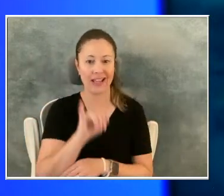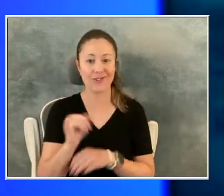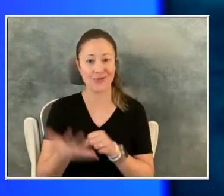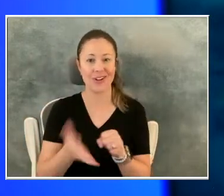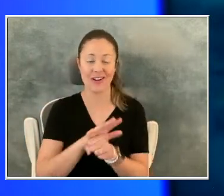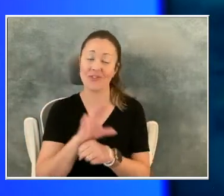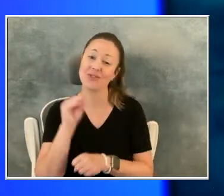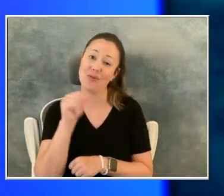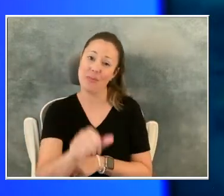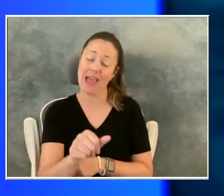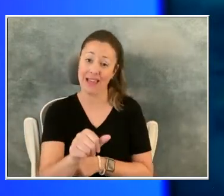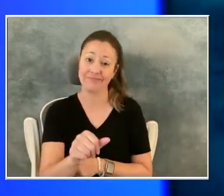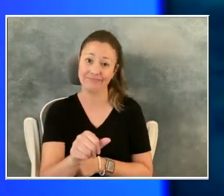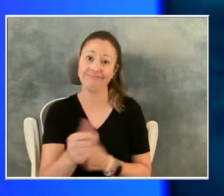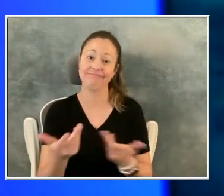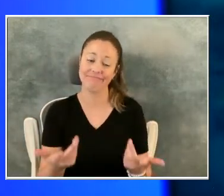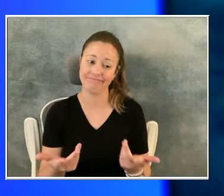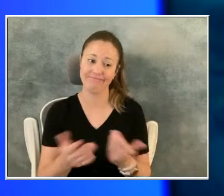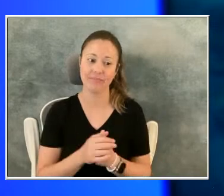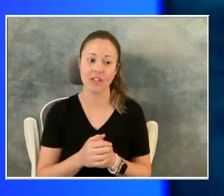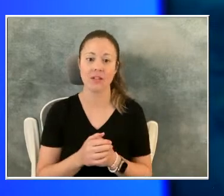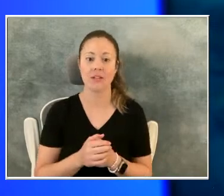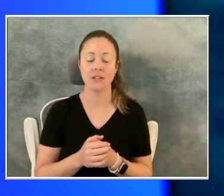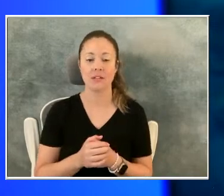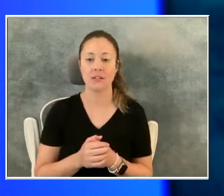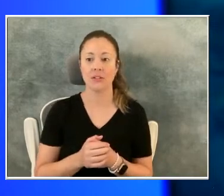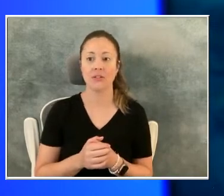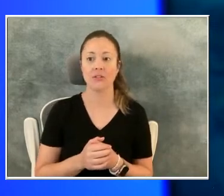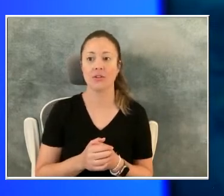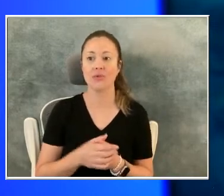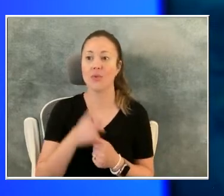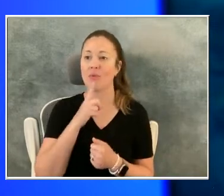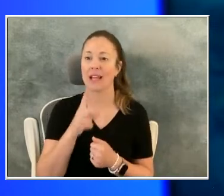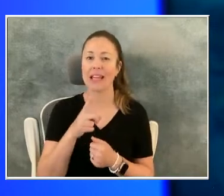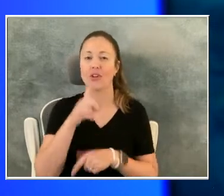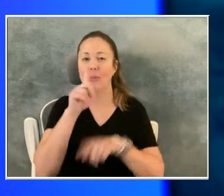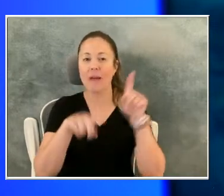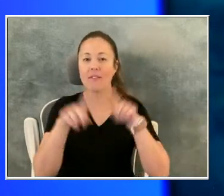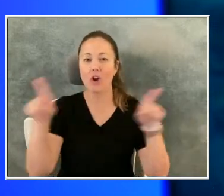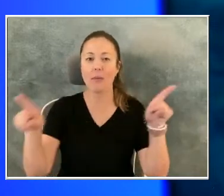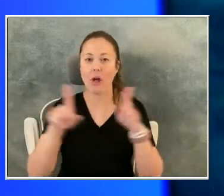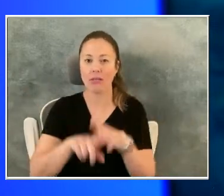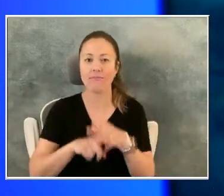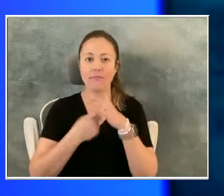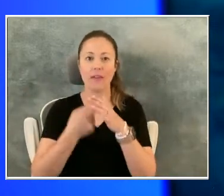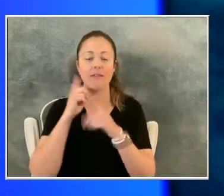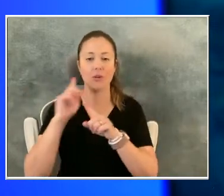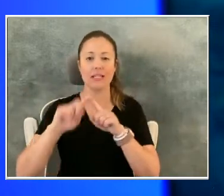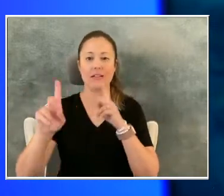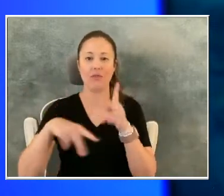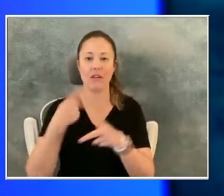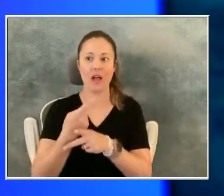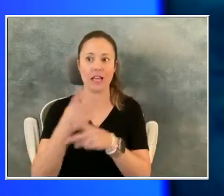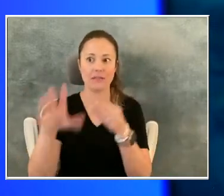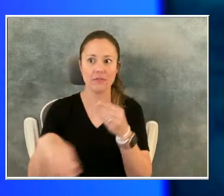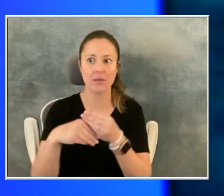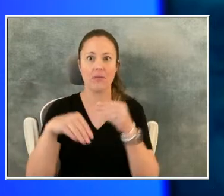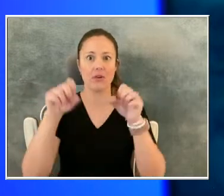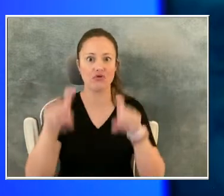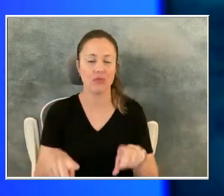these exams at no cost. So there's been a variable implementation of different kinds of supplemental screening